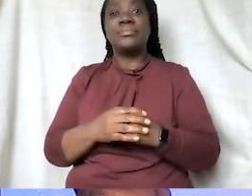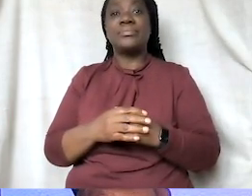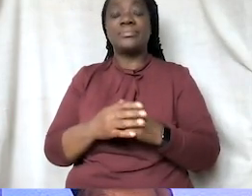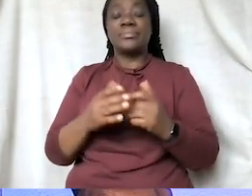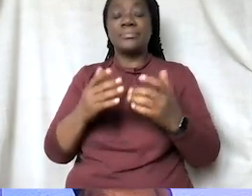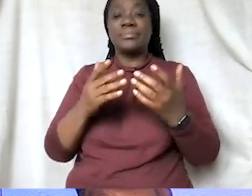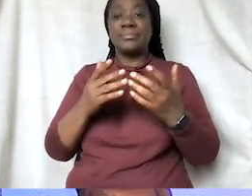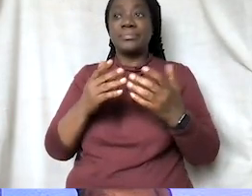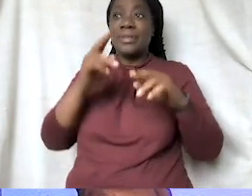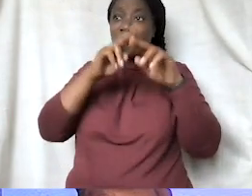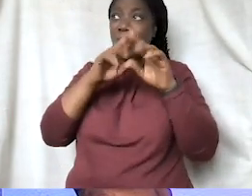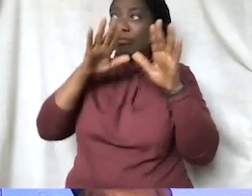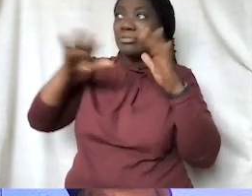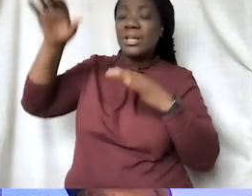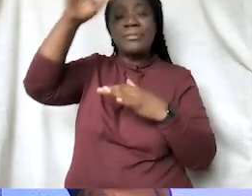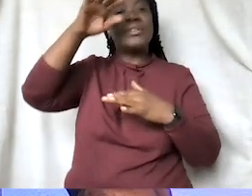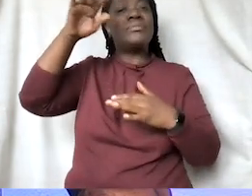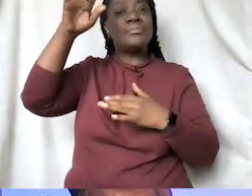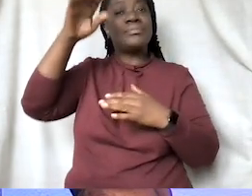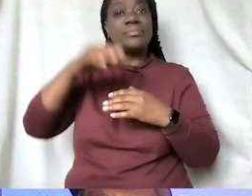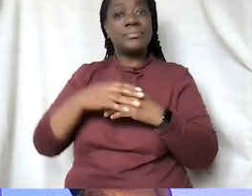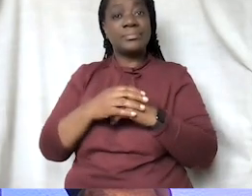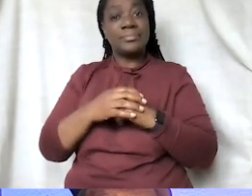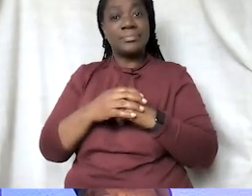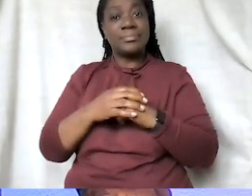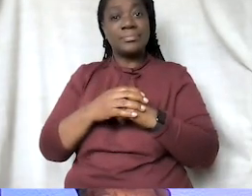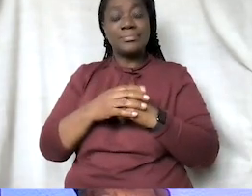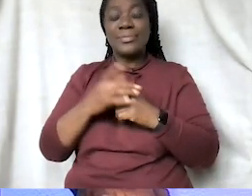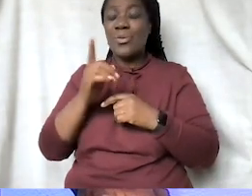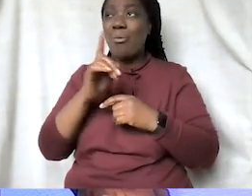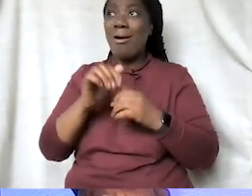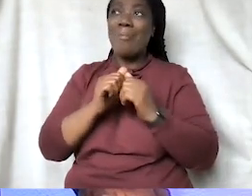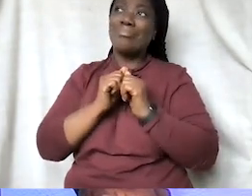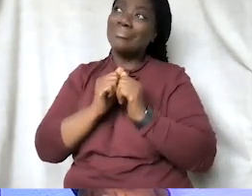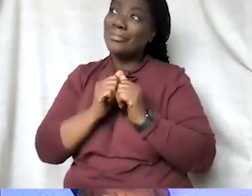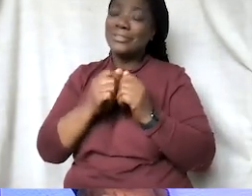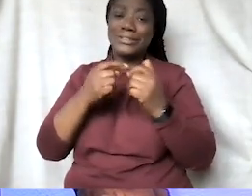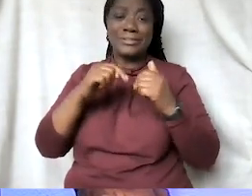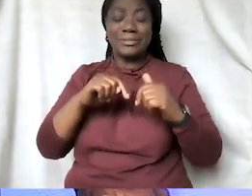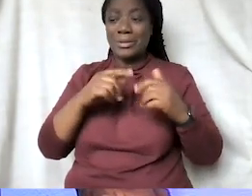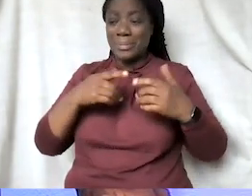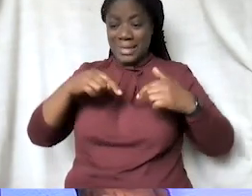Word of God. Father in heaven, what a privilege it is to carry